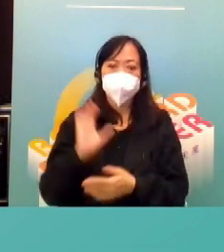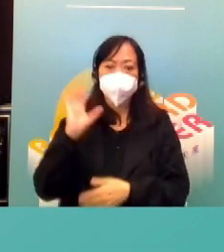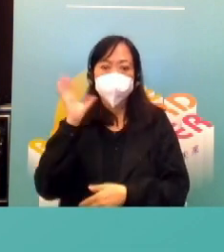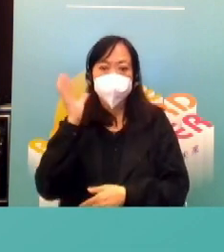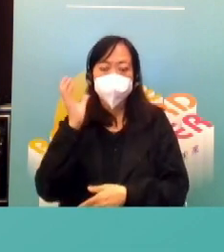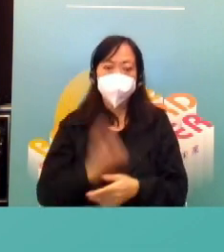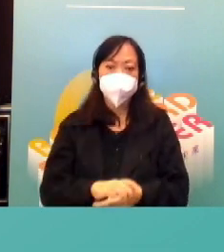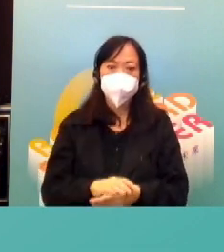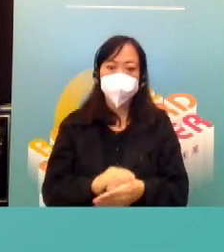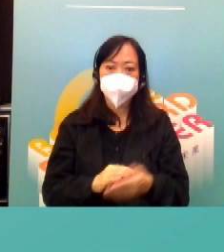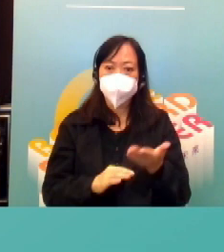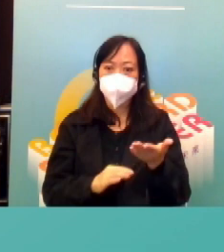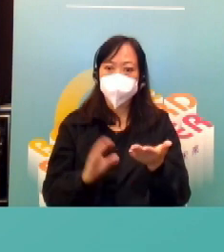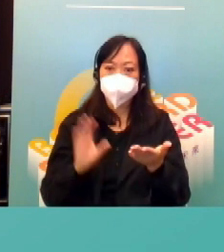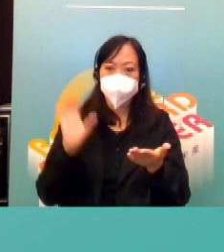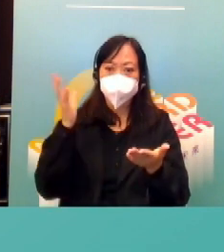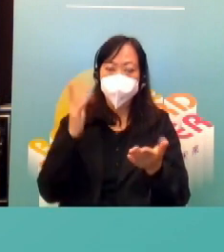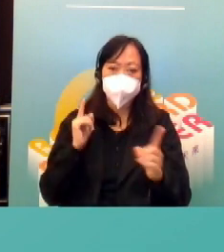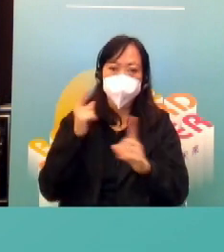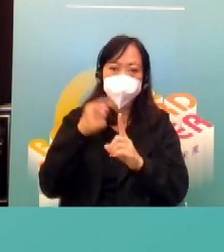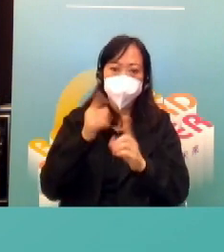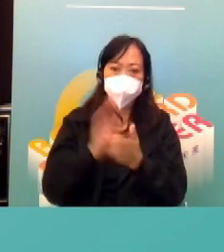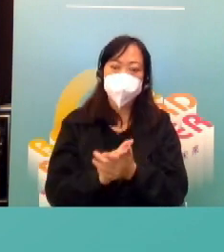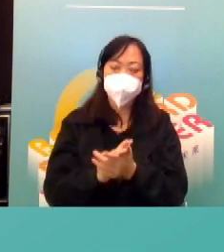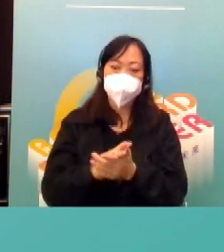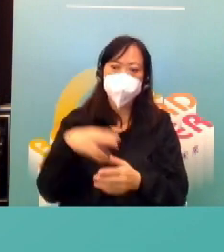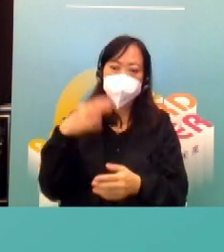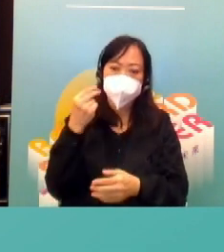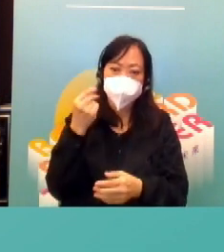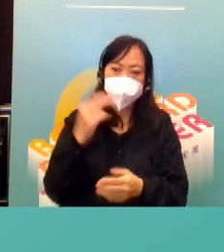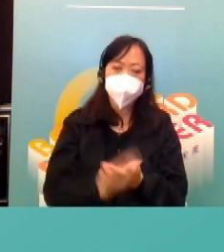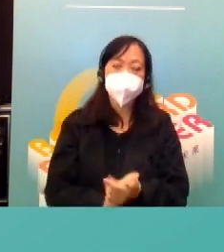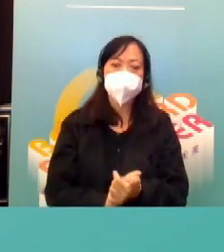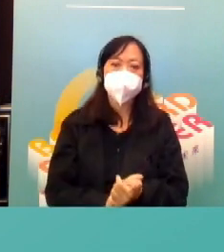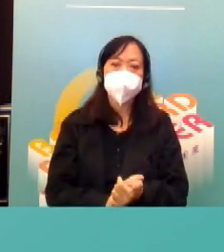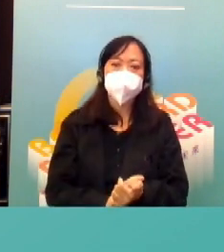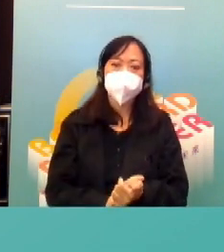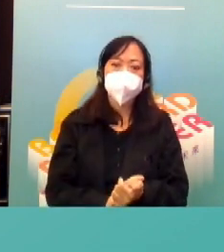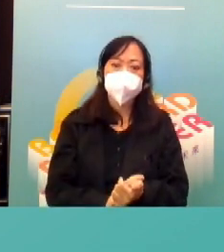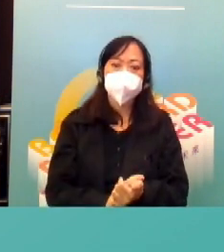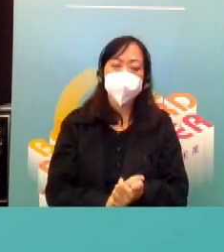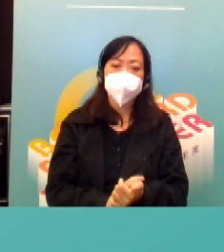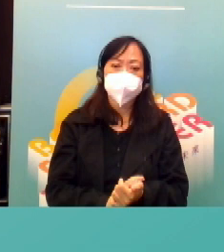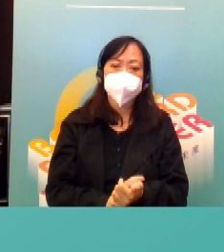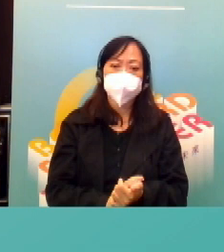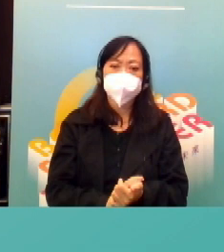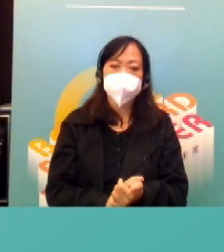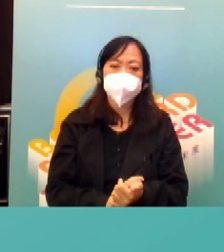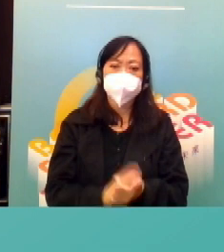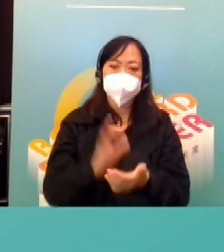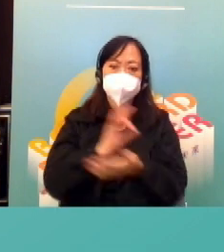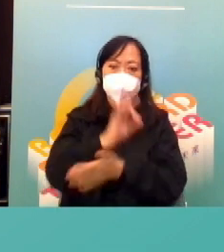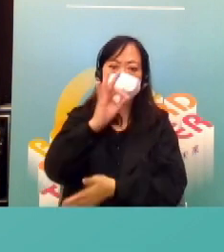the outcomes, and then the payments only come, you know, from, in this example, in year 3. So what you have here is a working capital